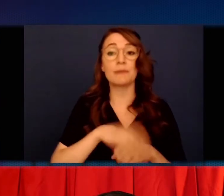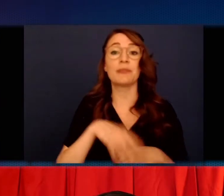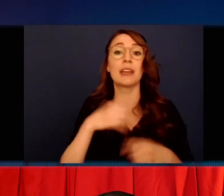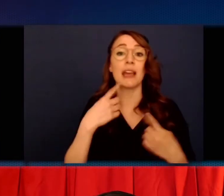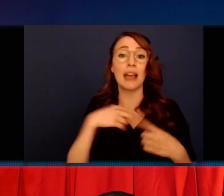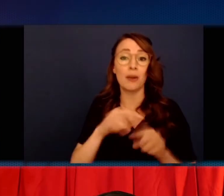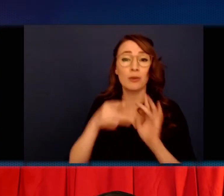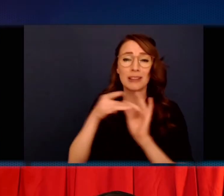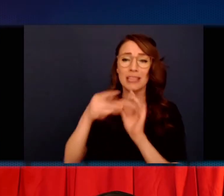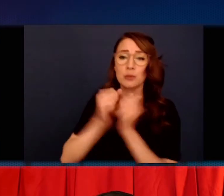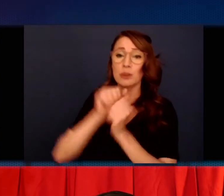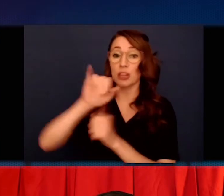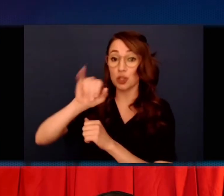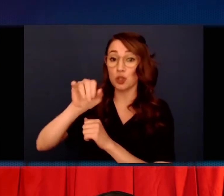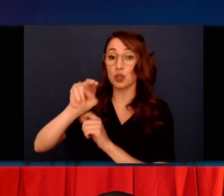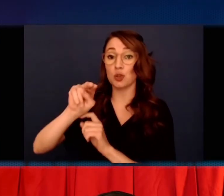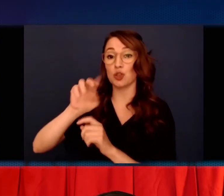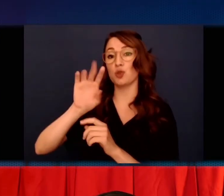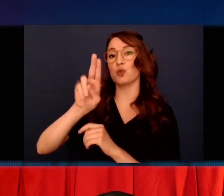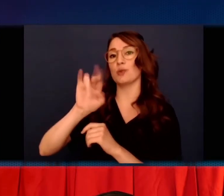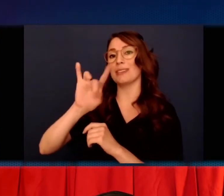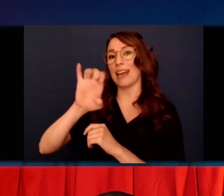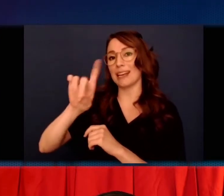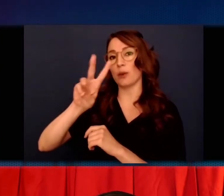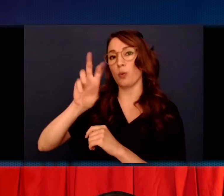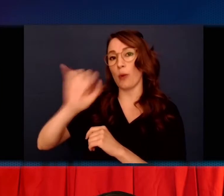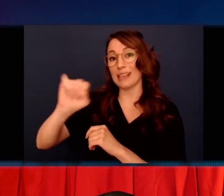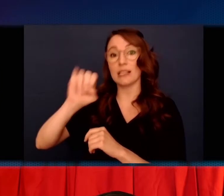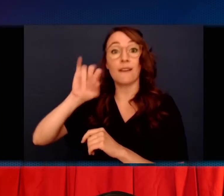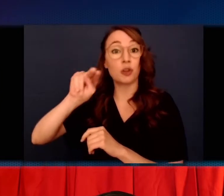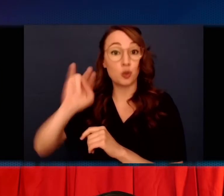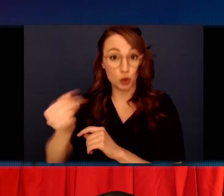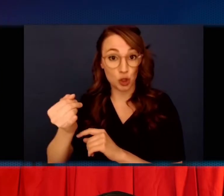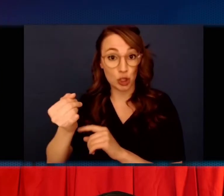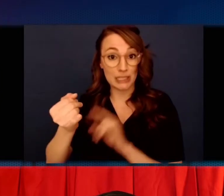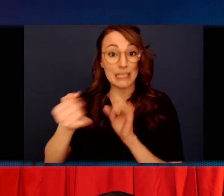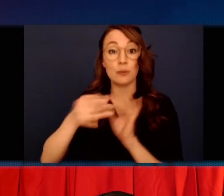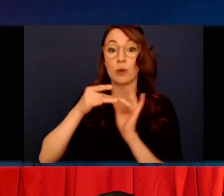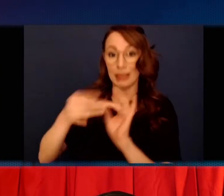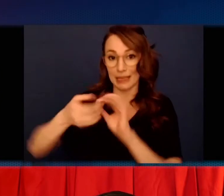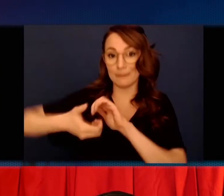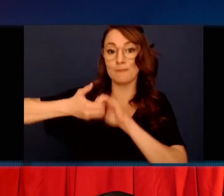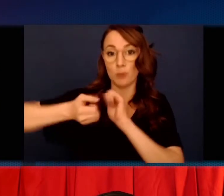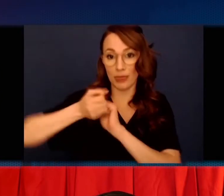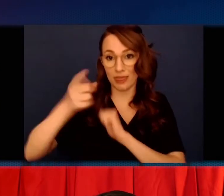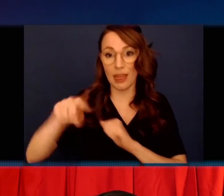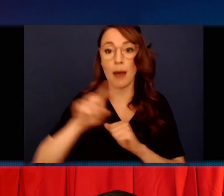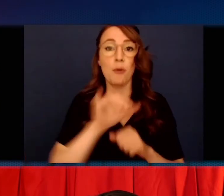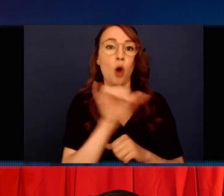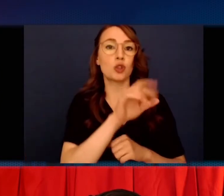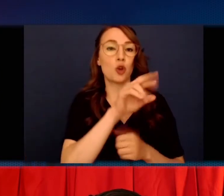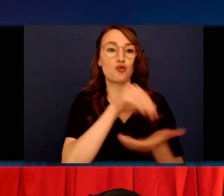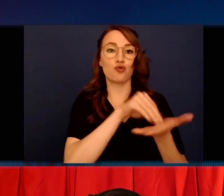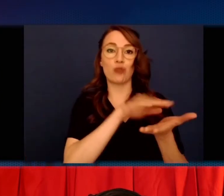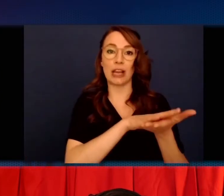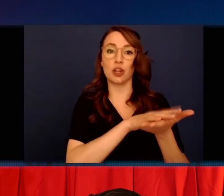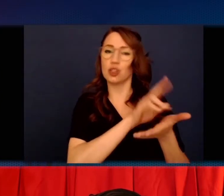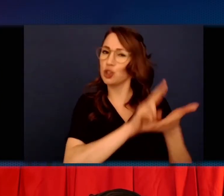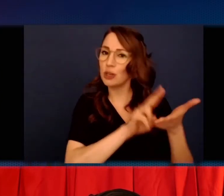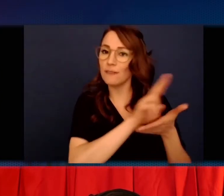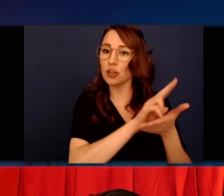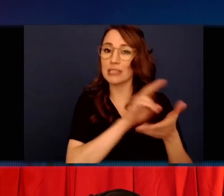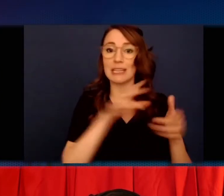and United Ways of New Jersey and researchers out of Rutgers University. And they develop a report on